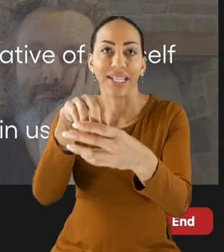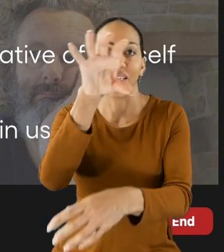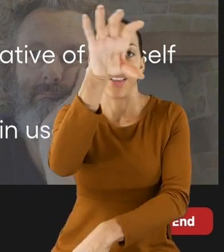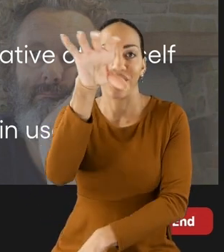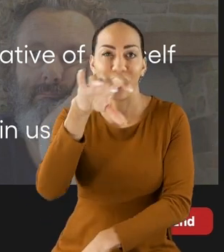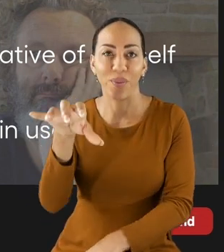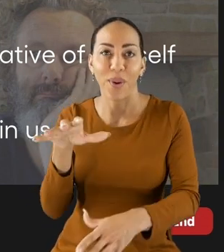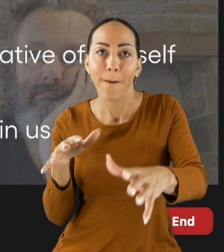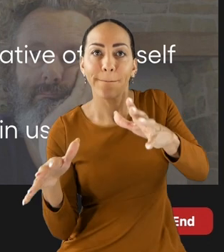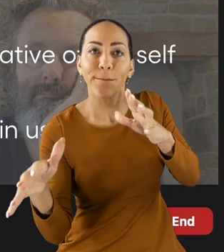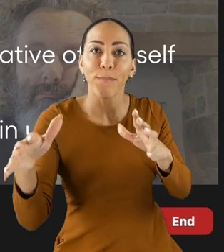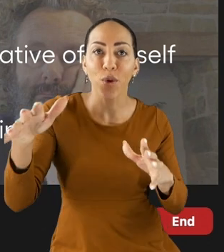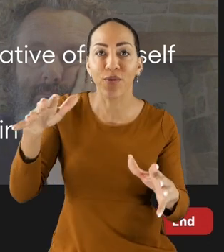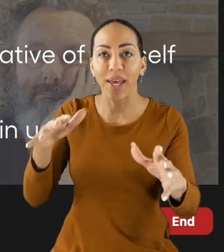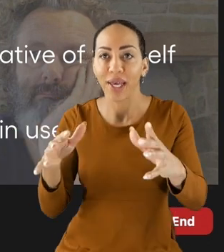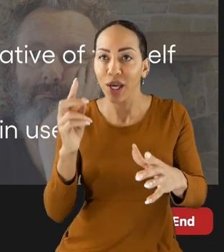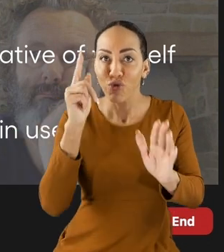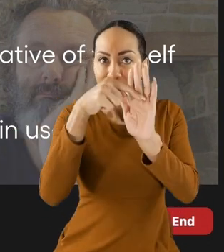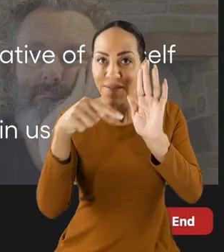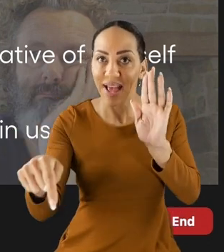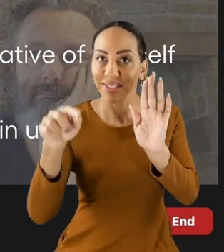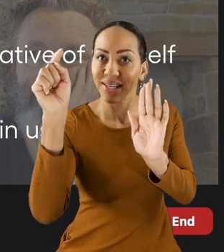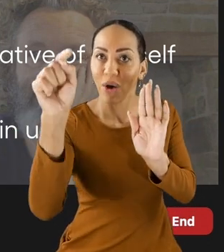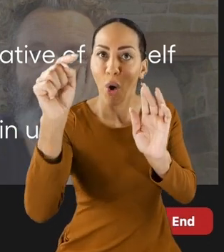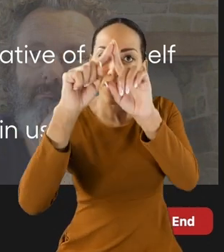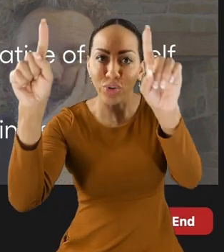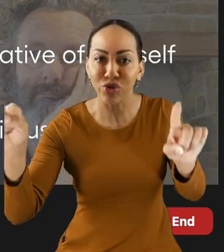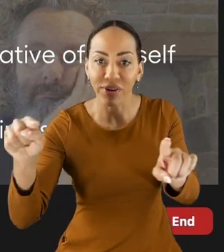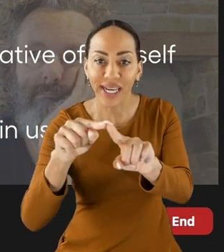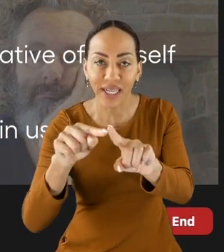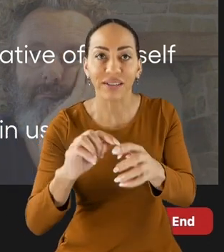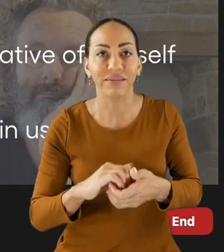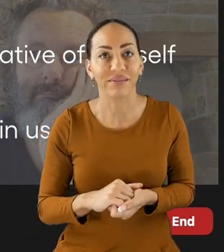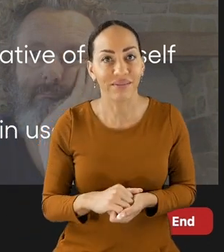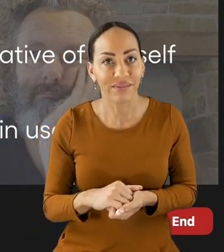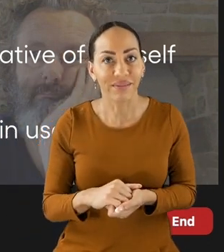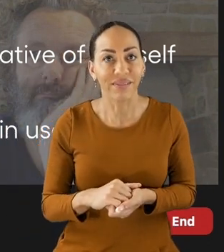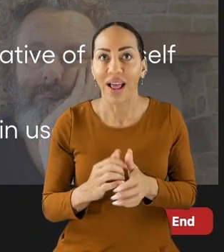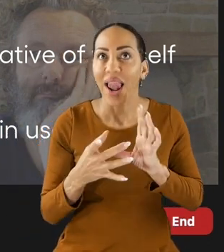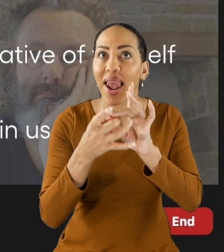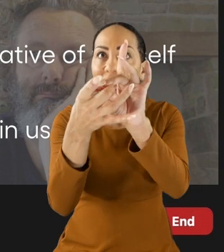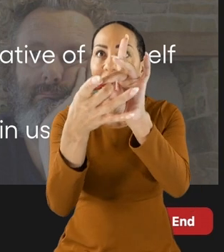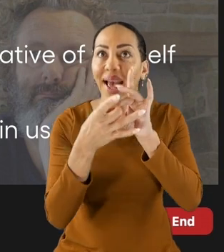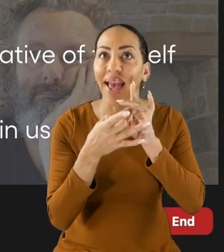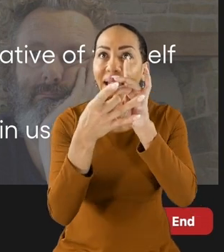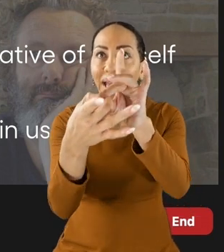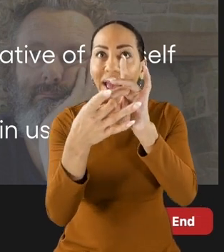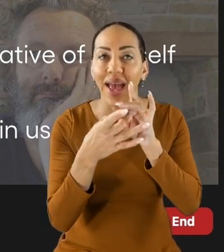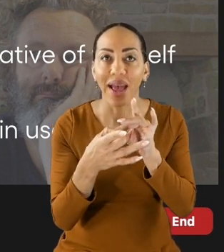surroundings, a space where our movements and tactile experiences of surfaces and objects corresponded to those reflected on